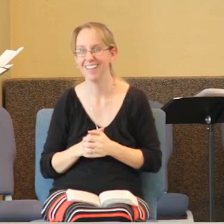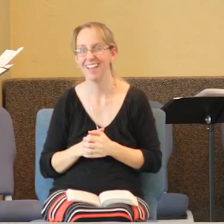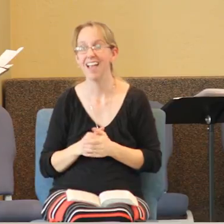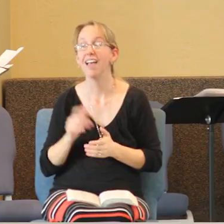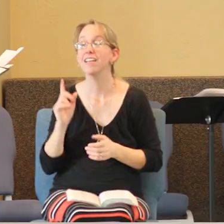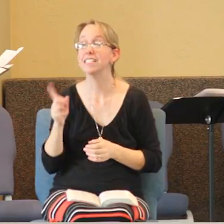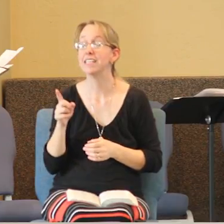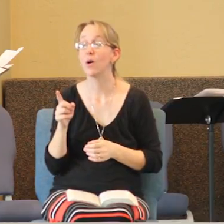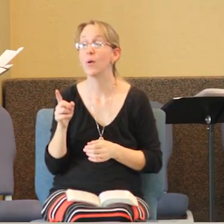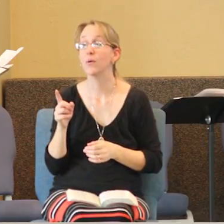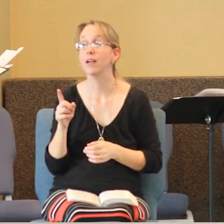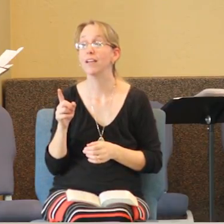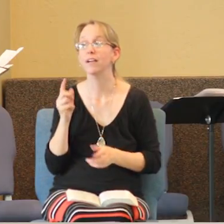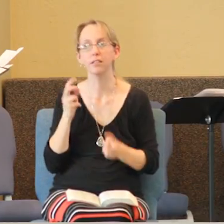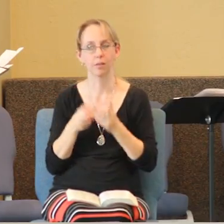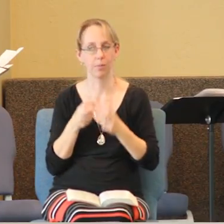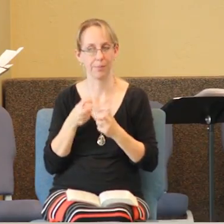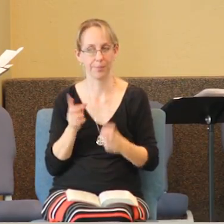See, here's the catch.